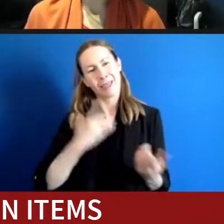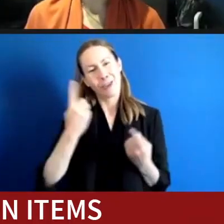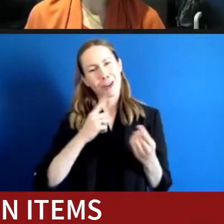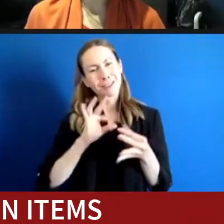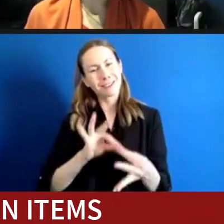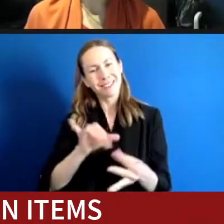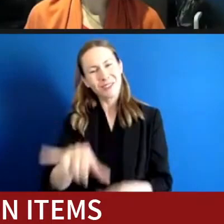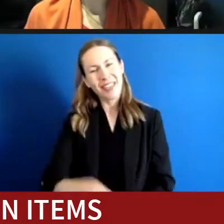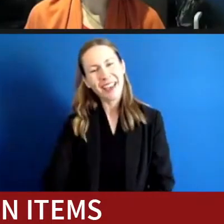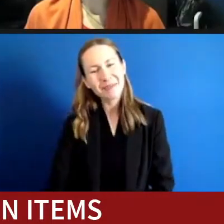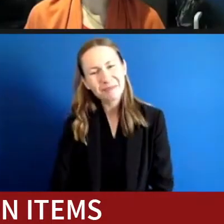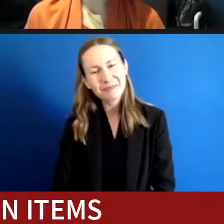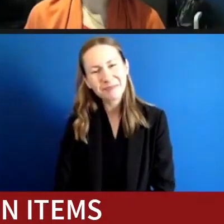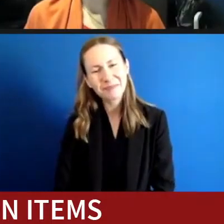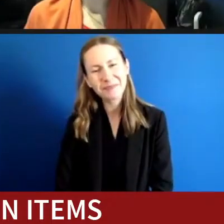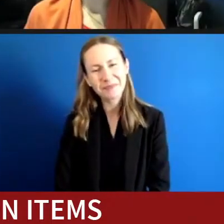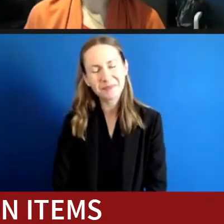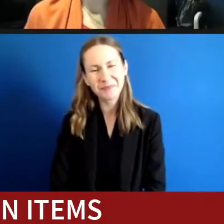that for sure.